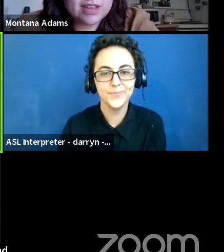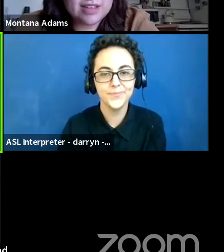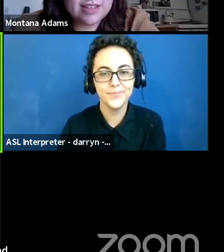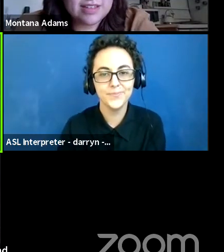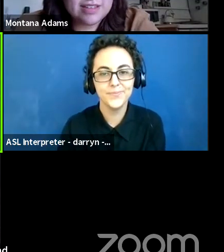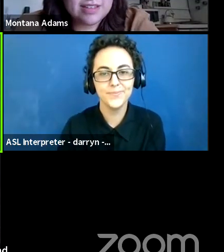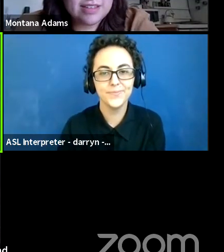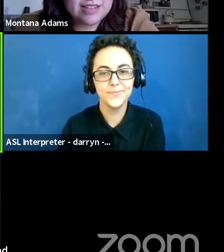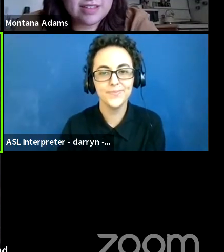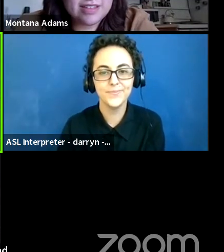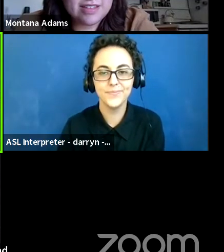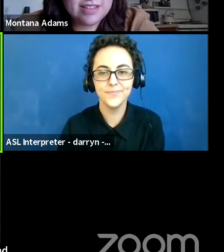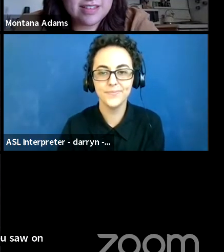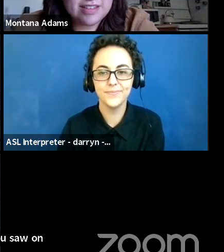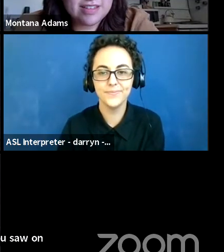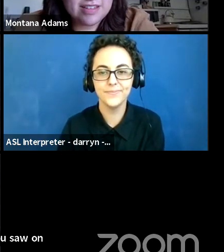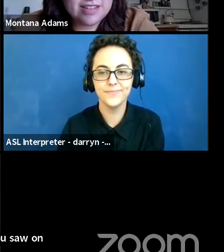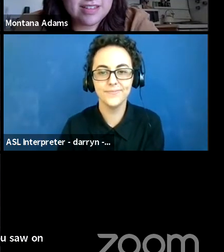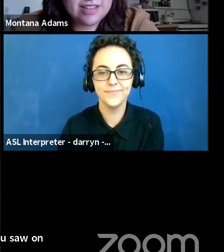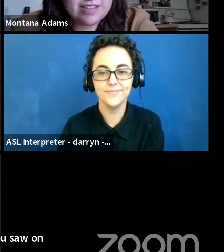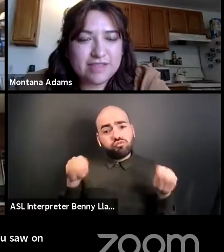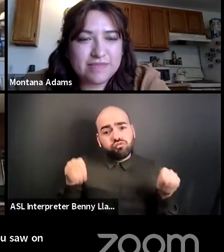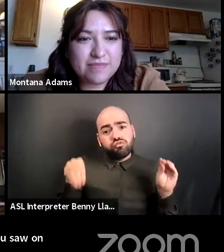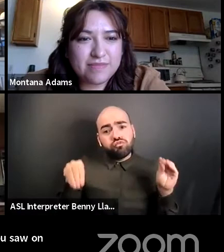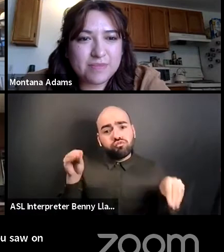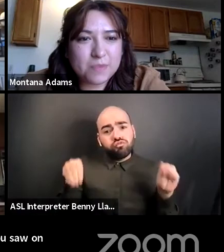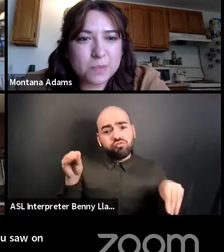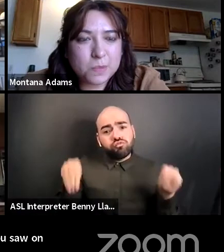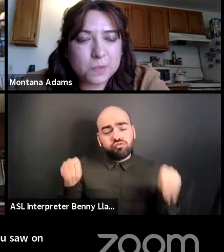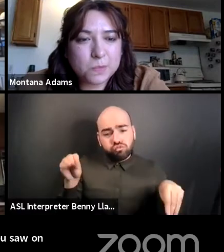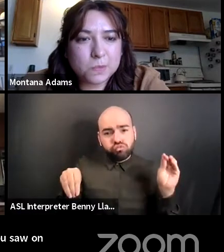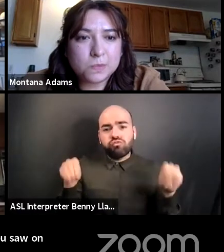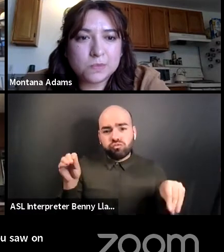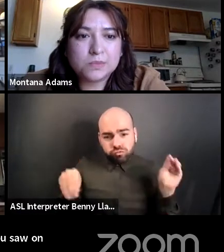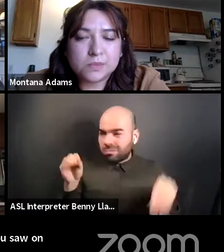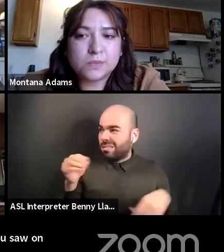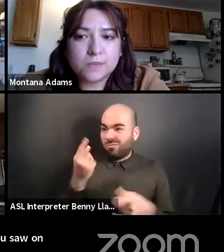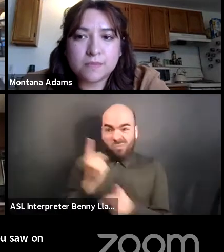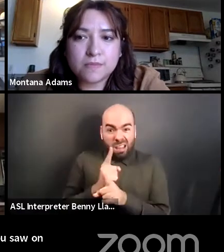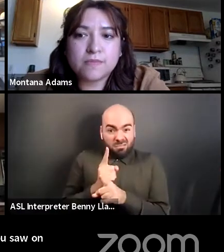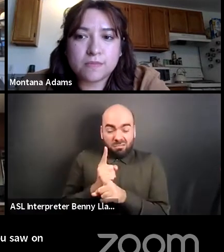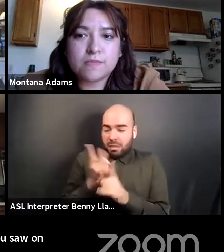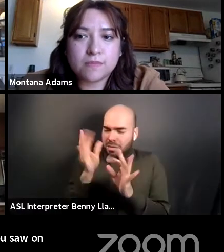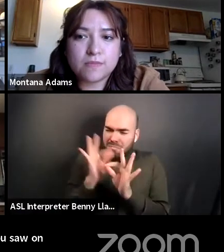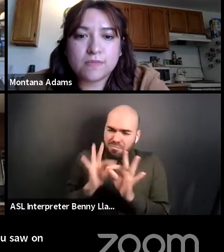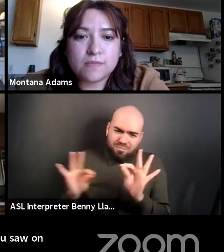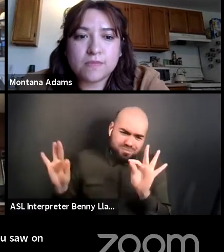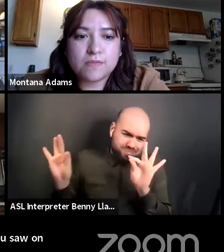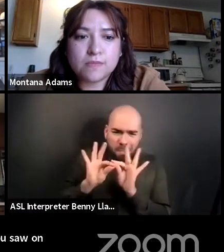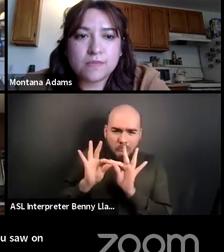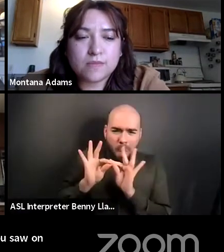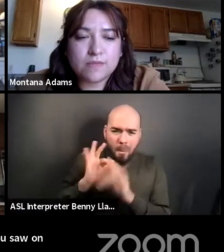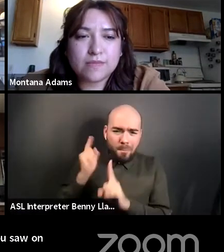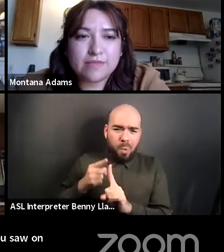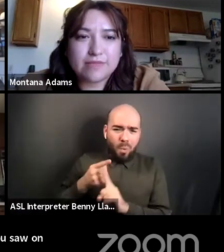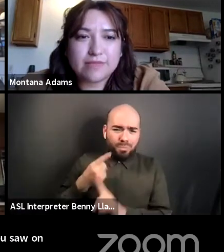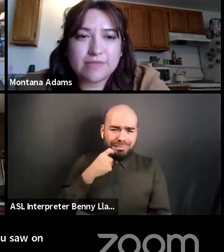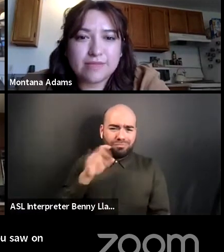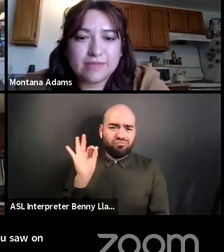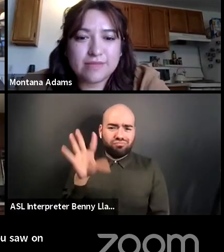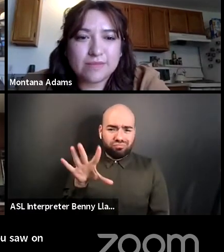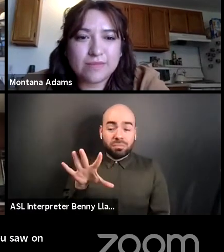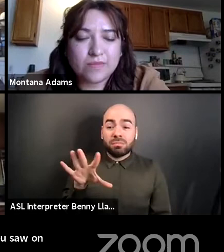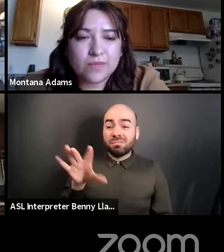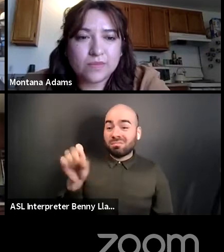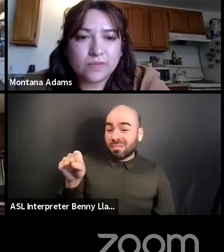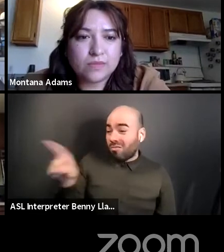screen, because this is such a crucial point that you brought up. And that you, as